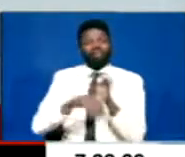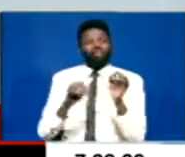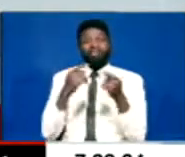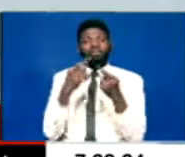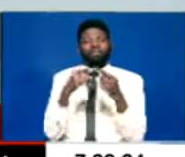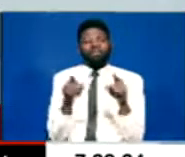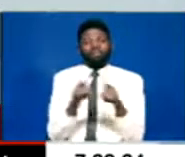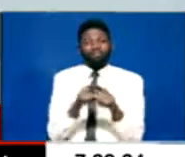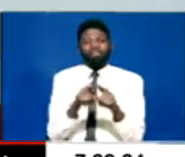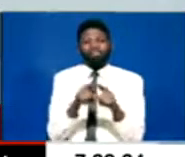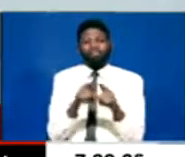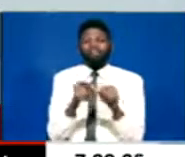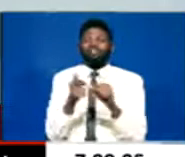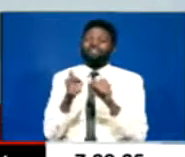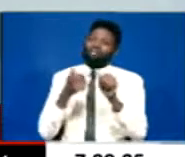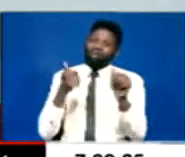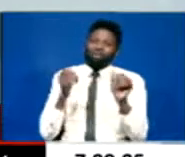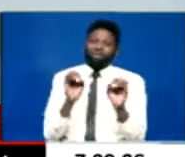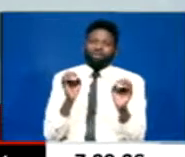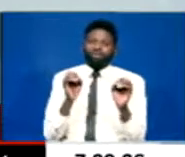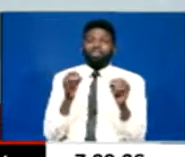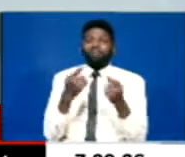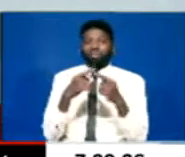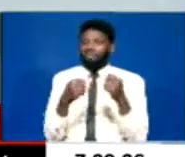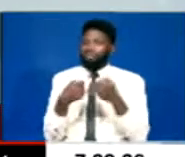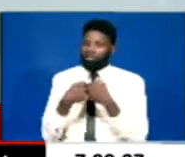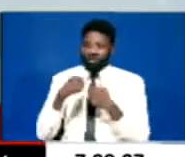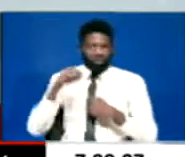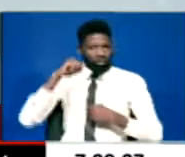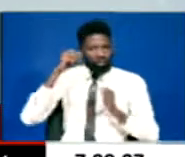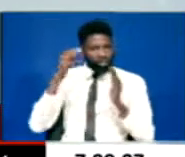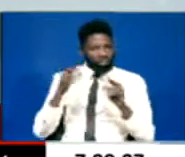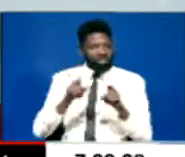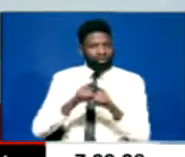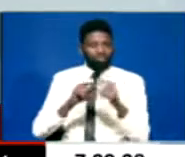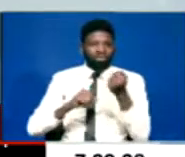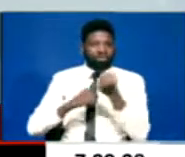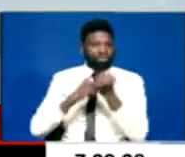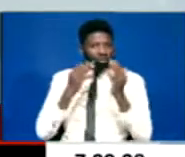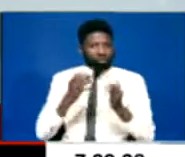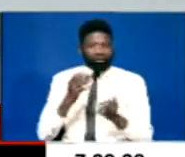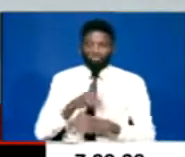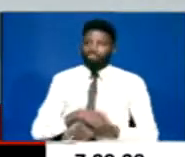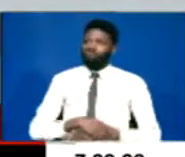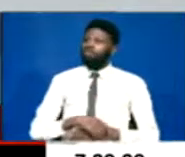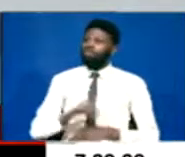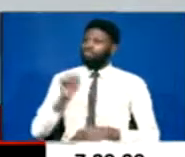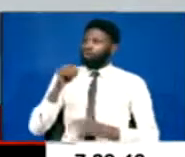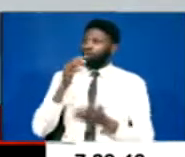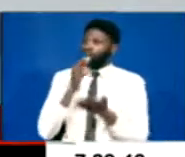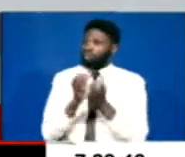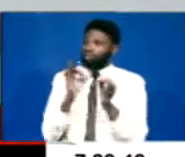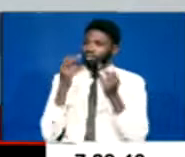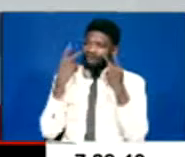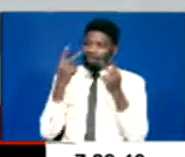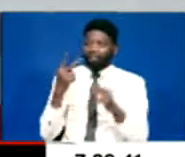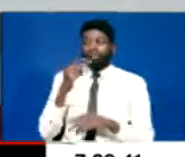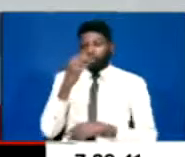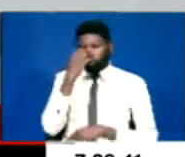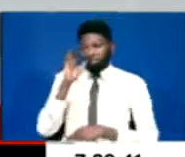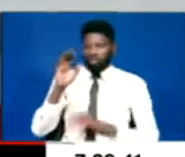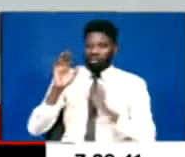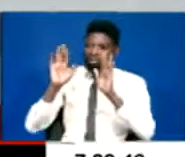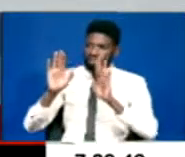the politicians and their supporters as well. That is true. If you look at William Ruto's campaigns, when he's